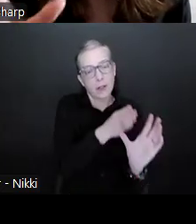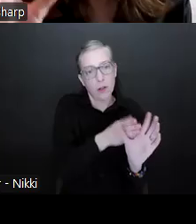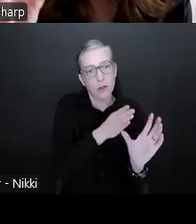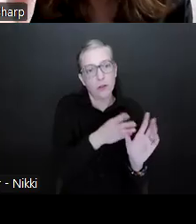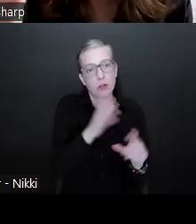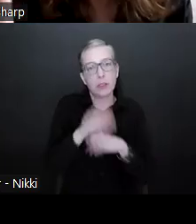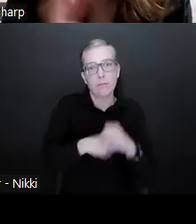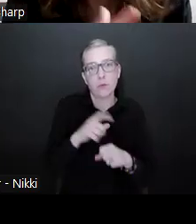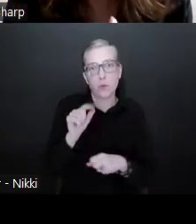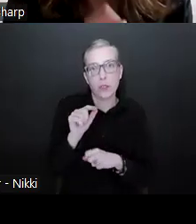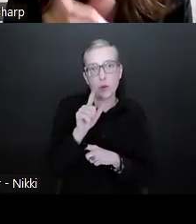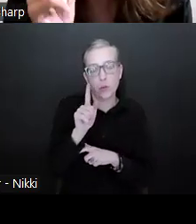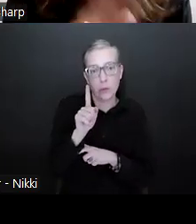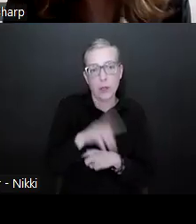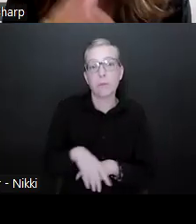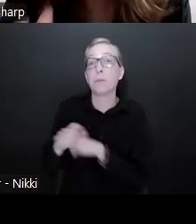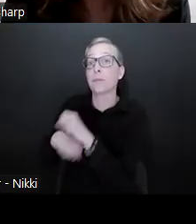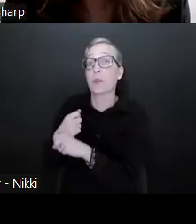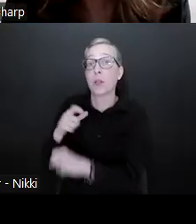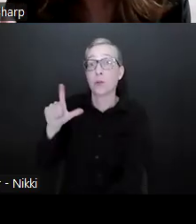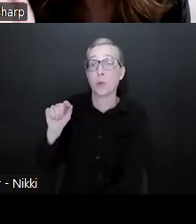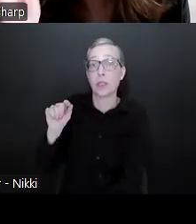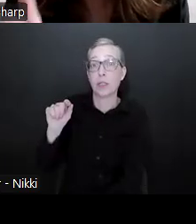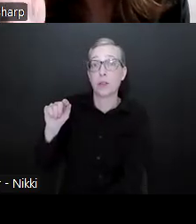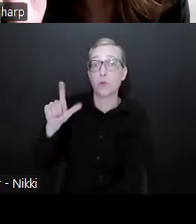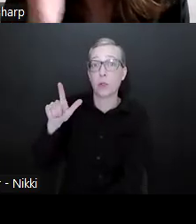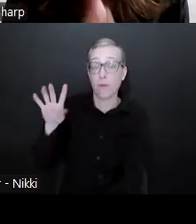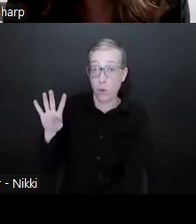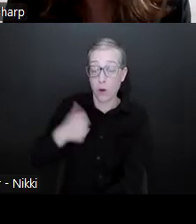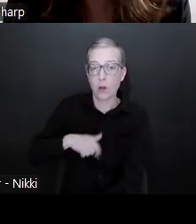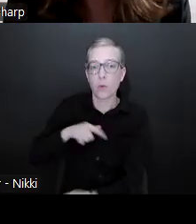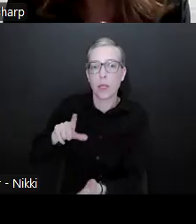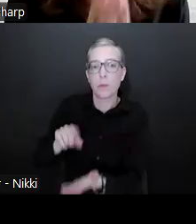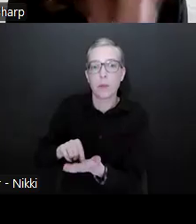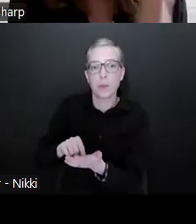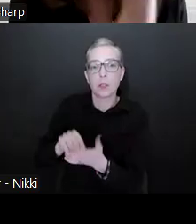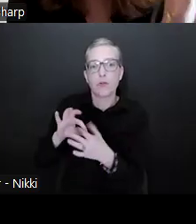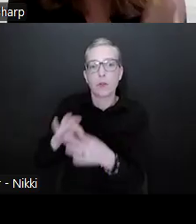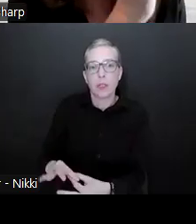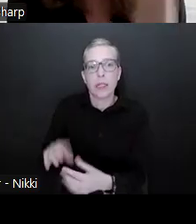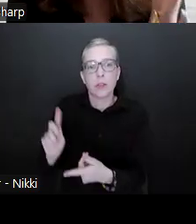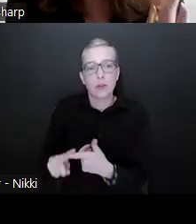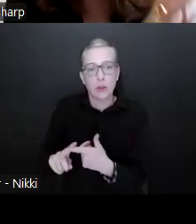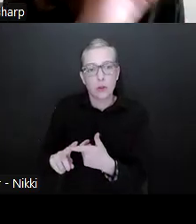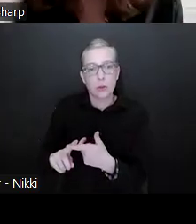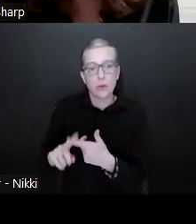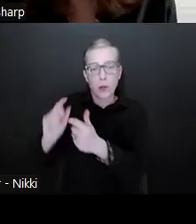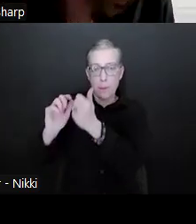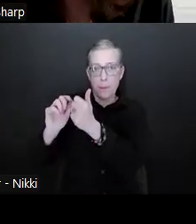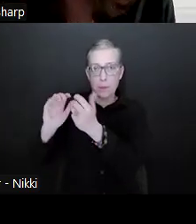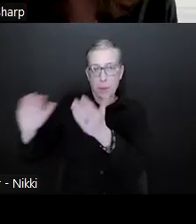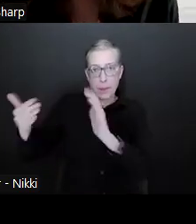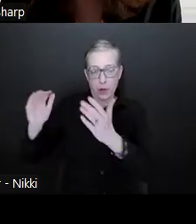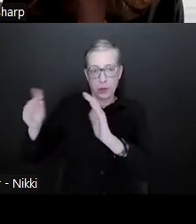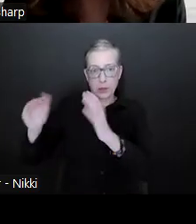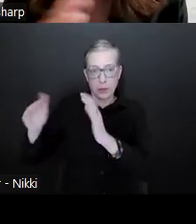published another special issue on head-to-head comparisons of section 2. So for instance, BPD versus